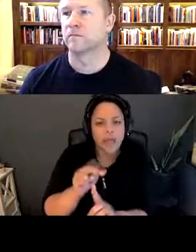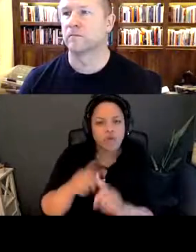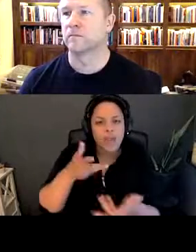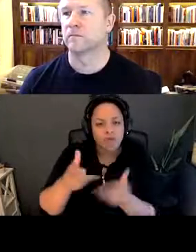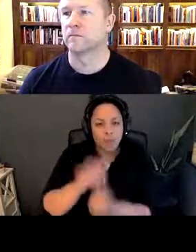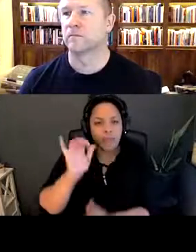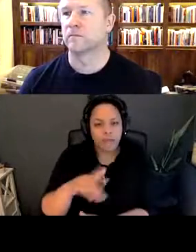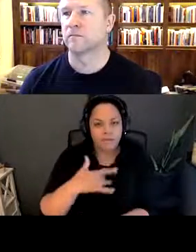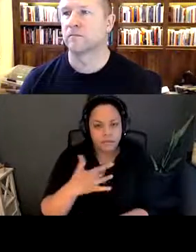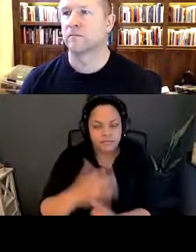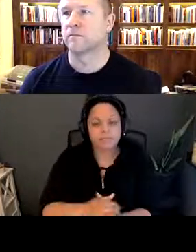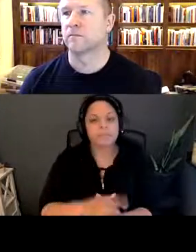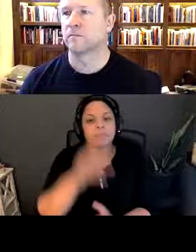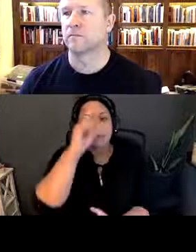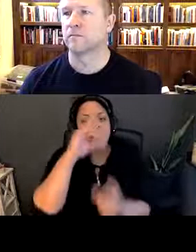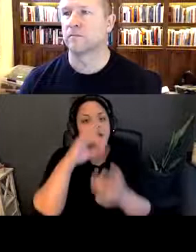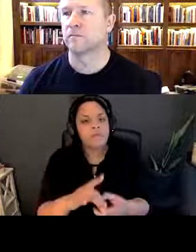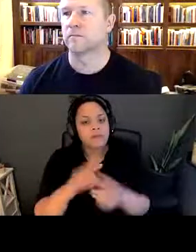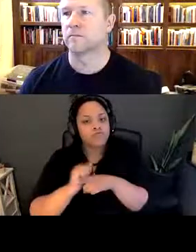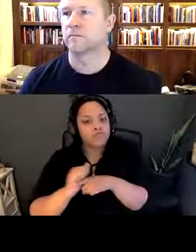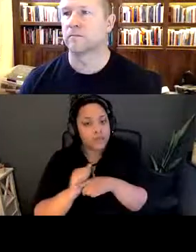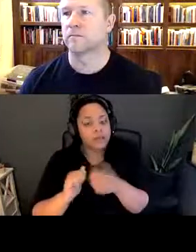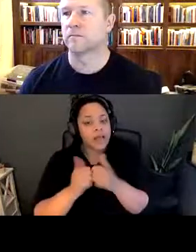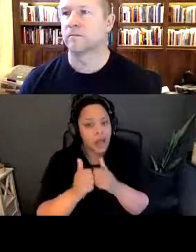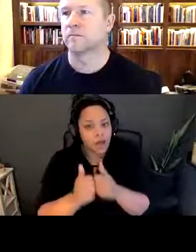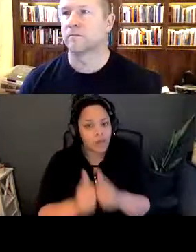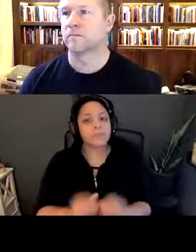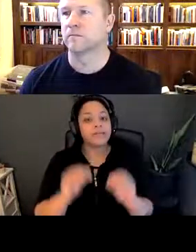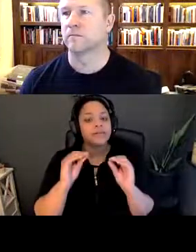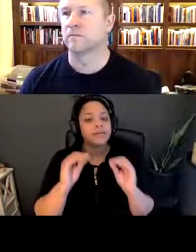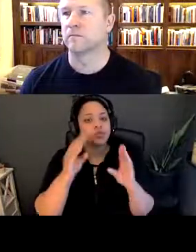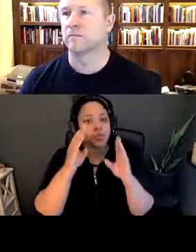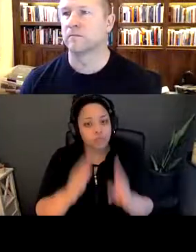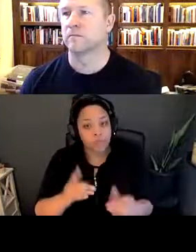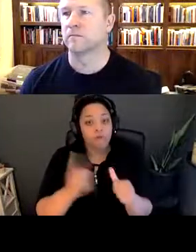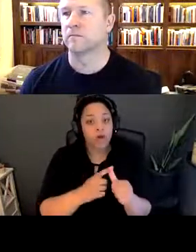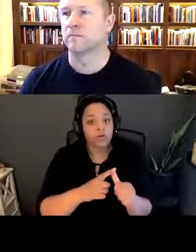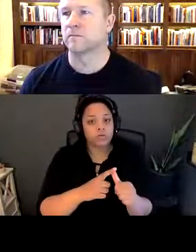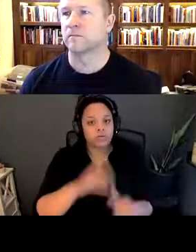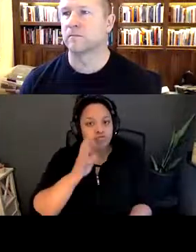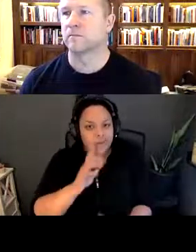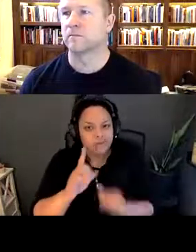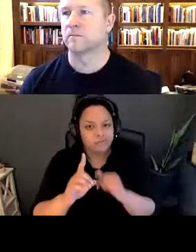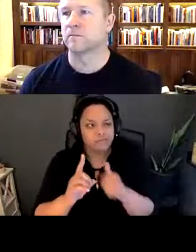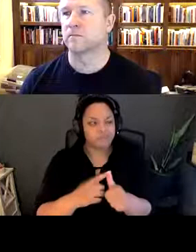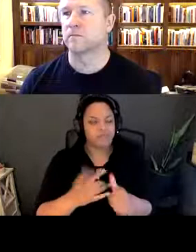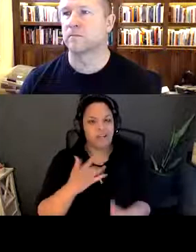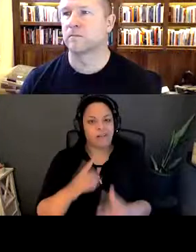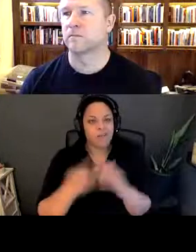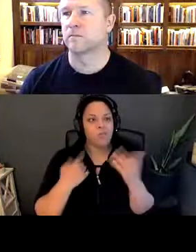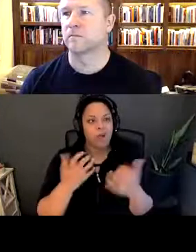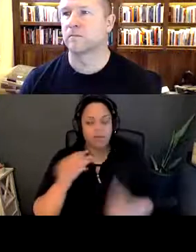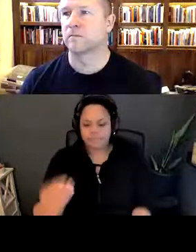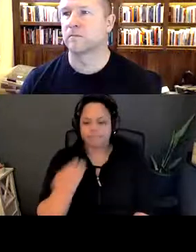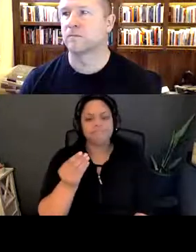one way that mindfulness training might do that is by teaching people to, first of all, notice when craving arises, kind of notice